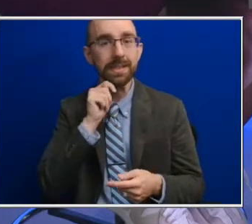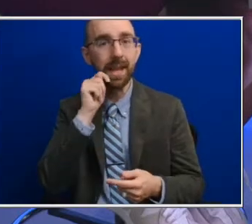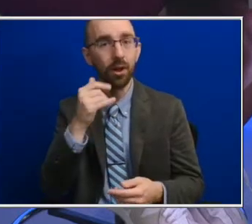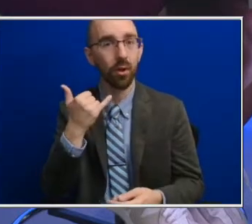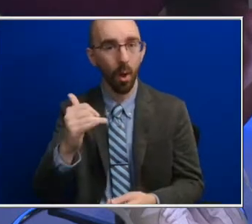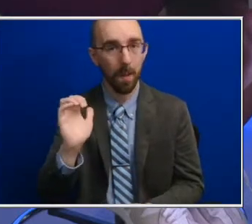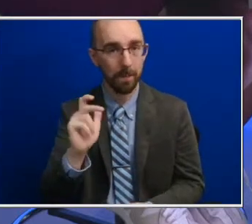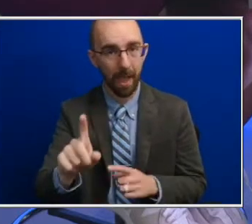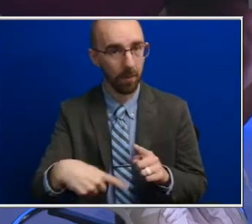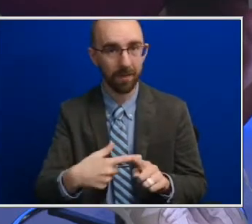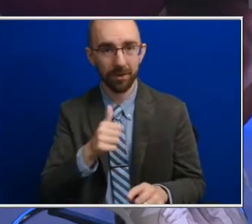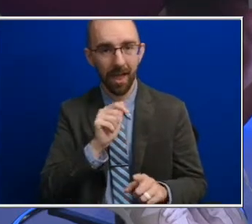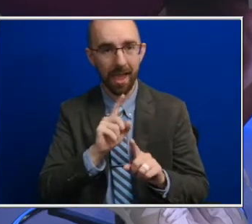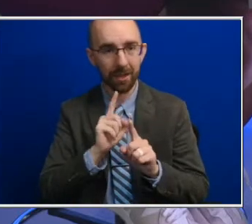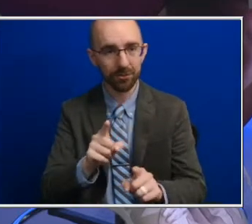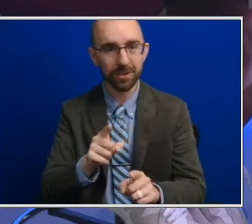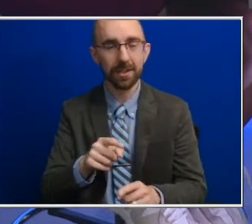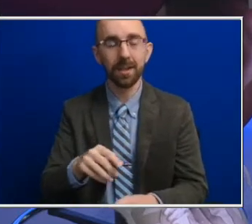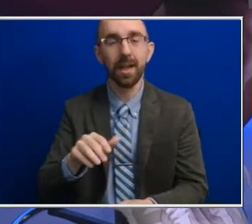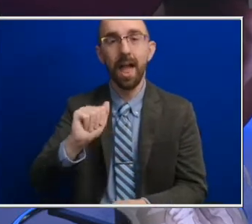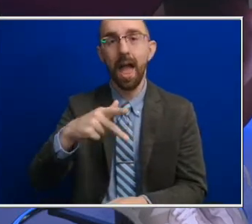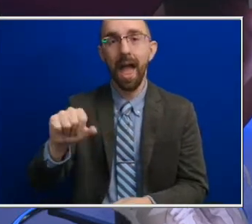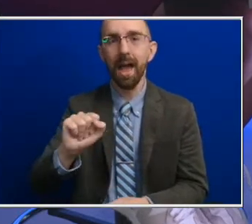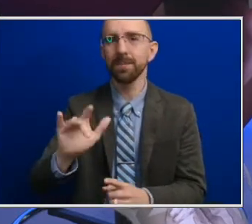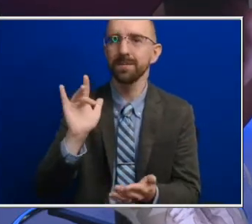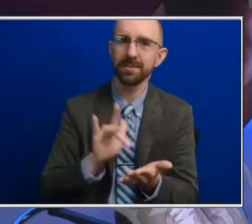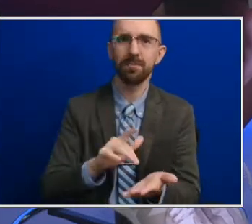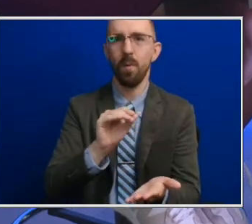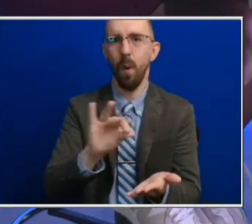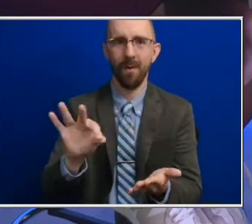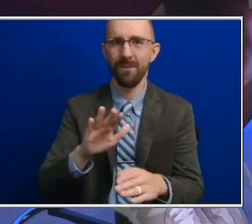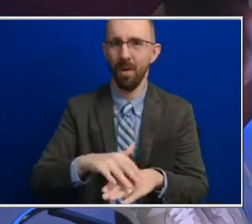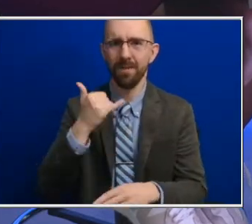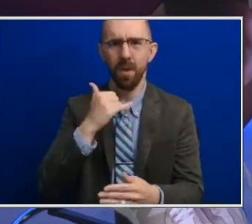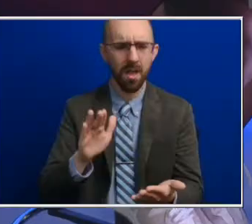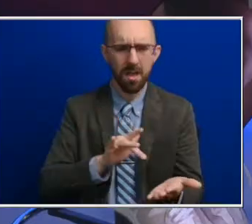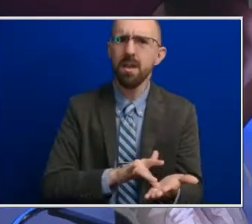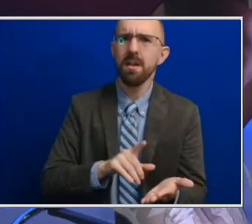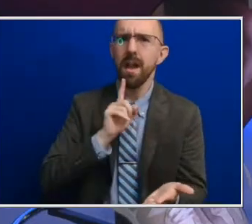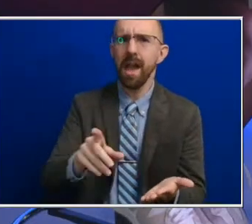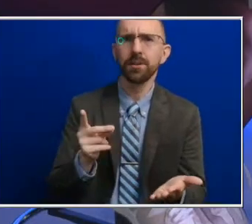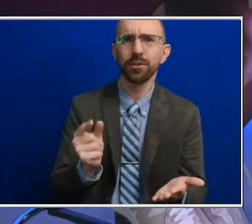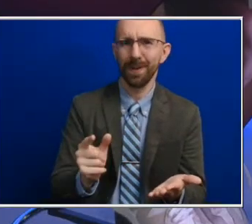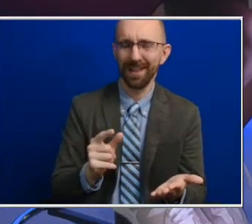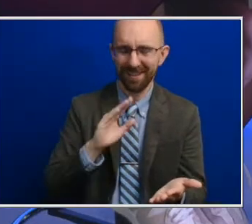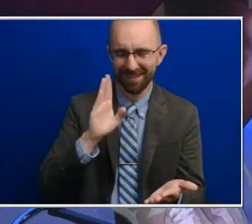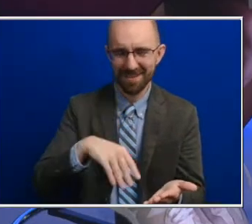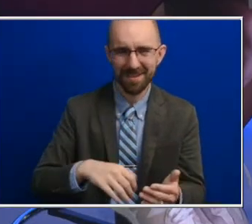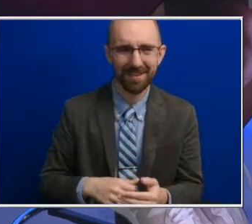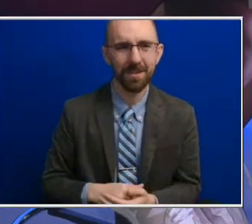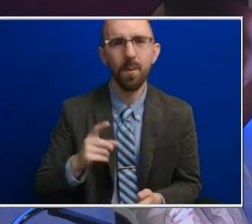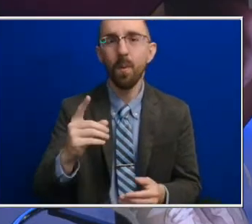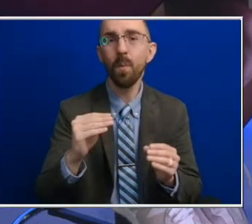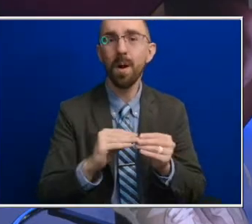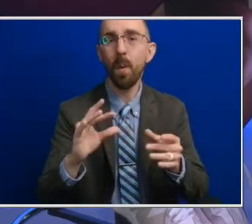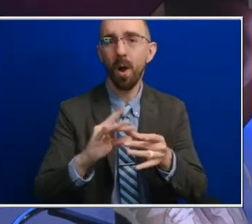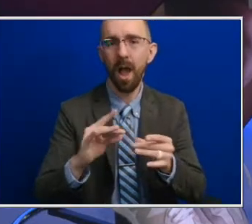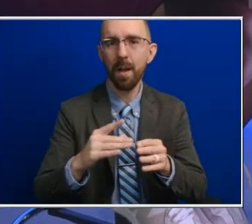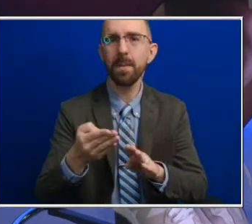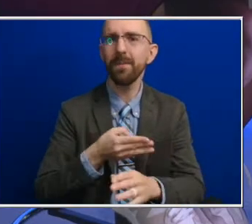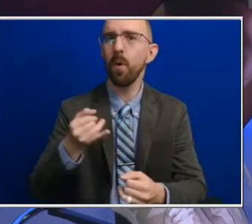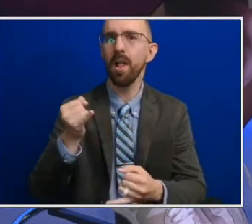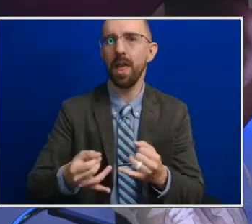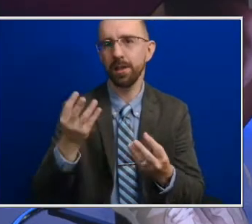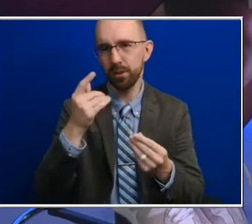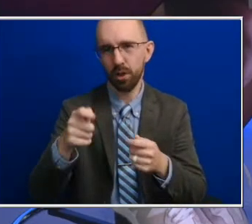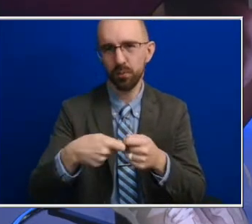not answering is to turn off their apps on their phone. They'll answer right away. One more comment before we get to final thoughts. This is from Jeremy.